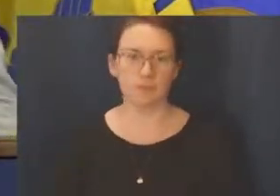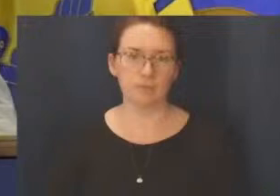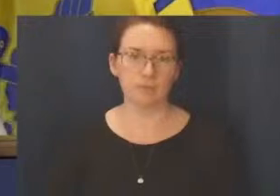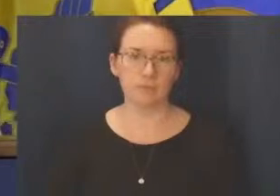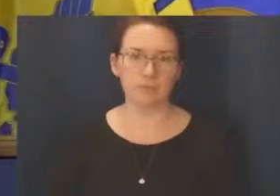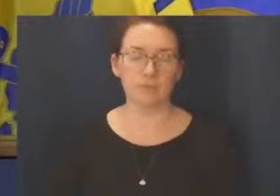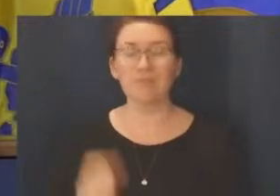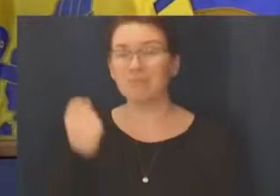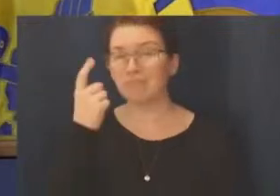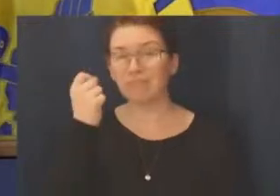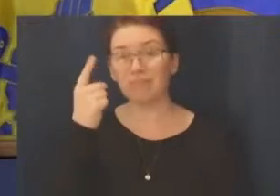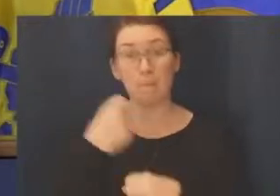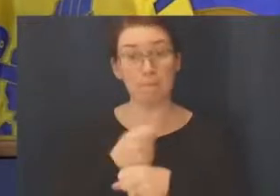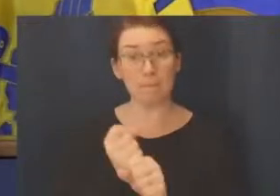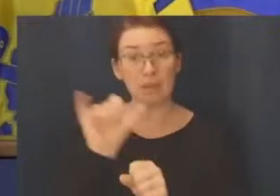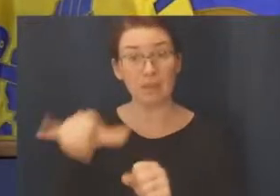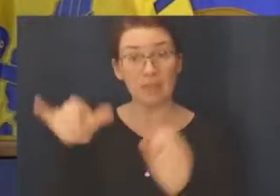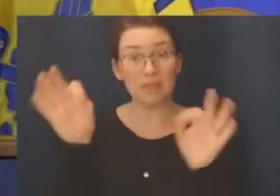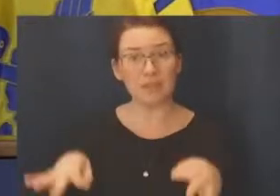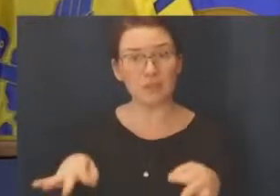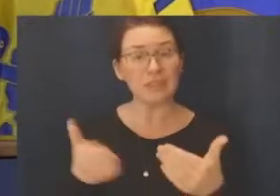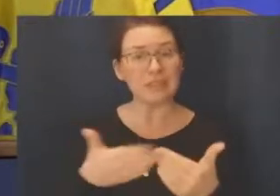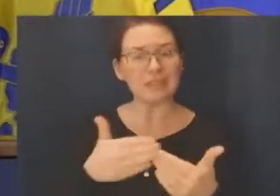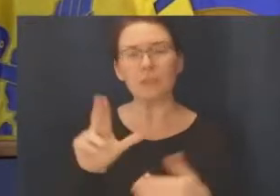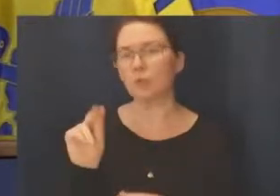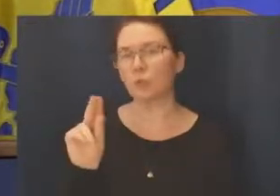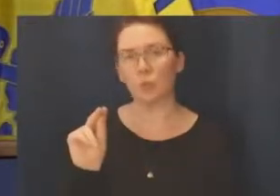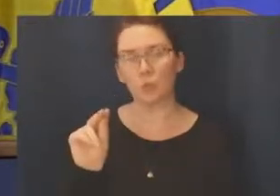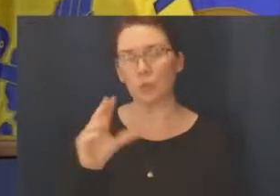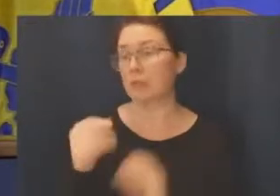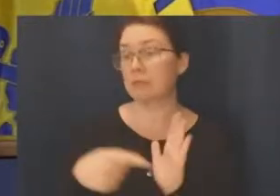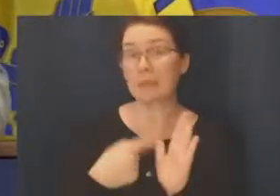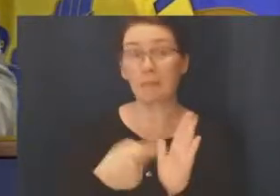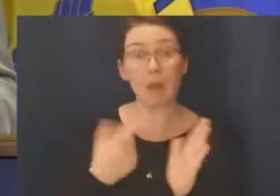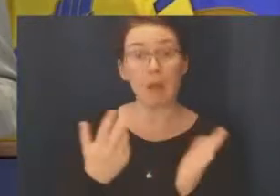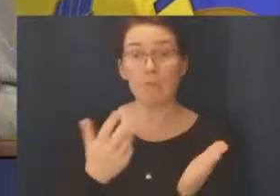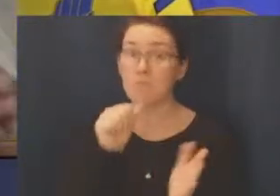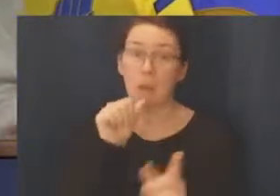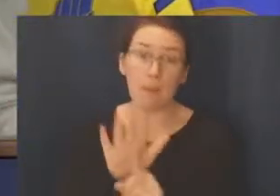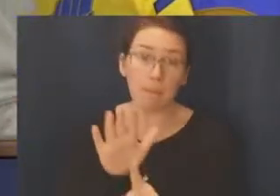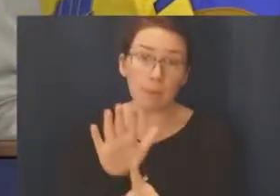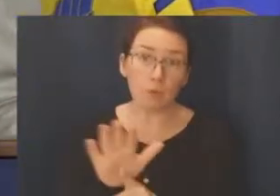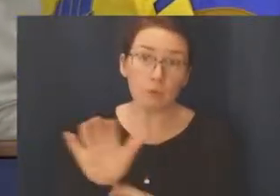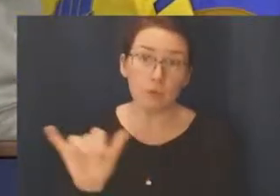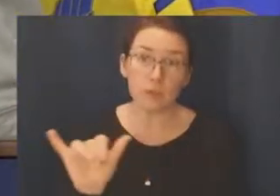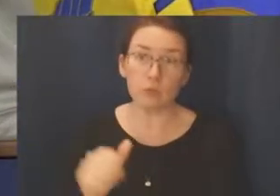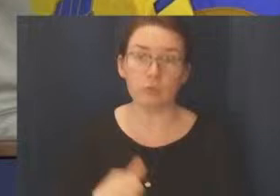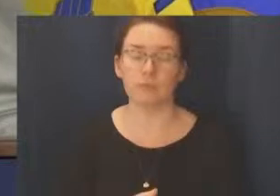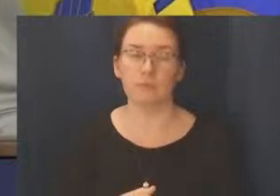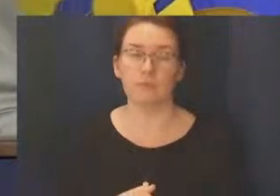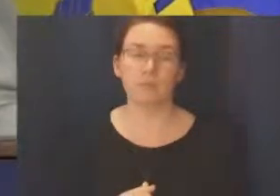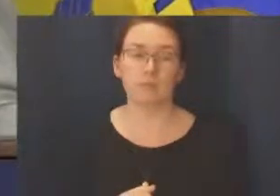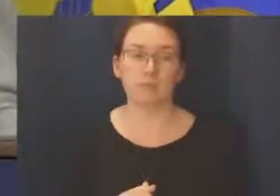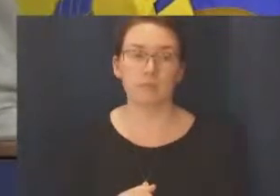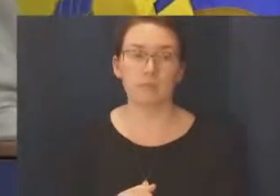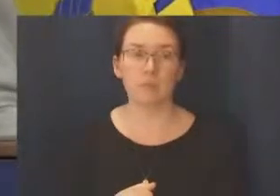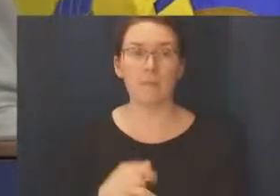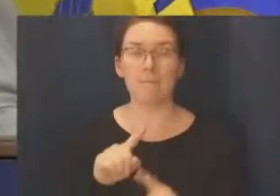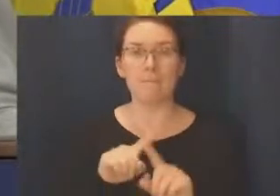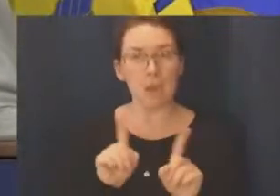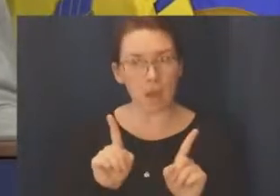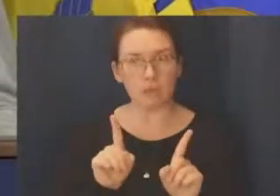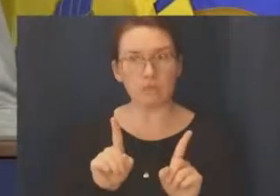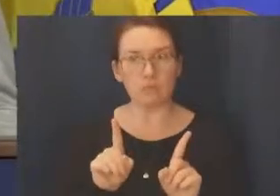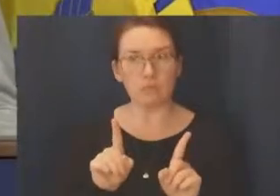easy, and they're not always popular. But the mark of leadership is doing the right thing,